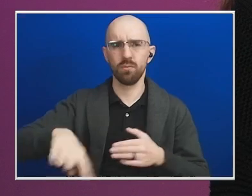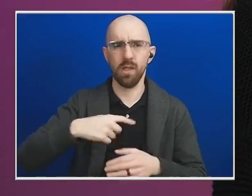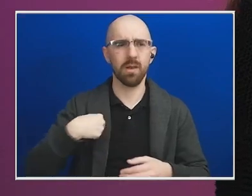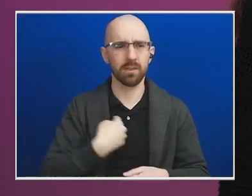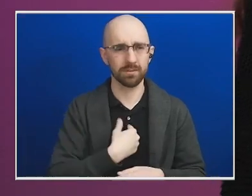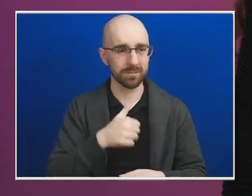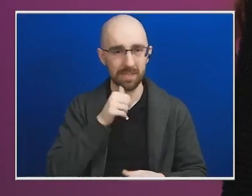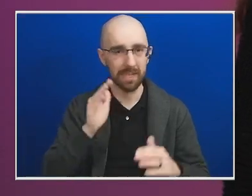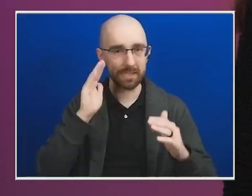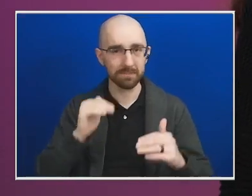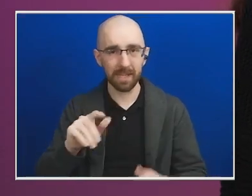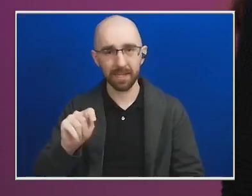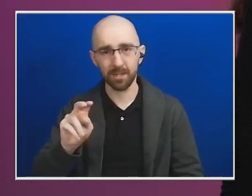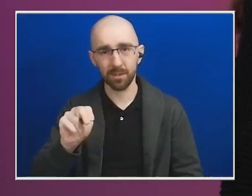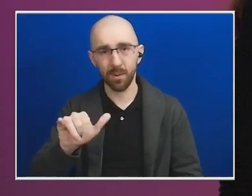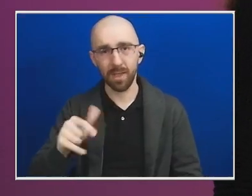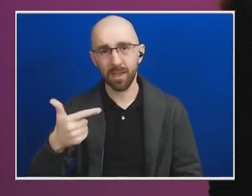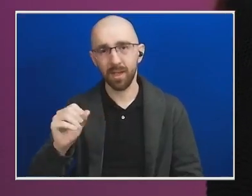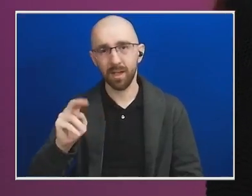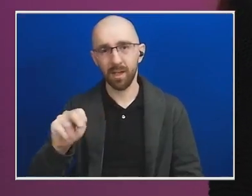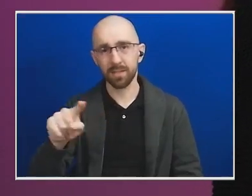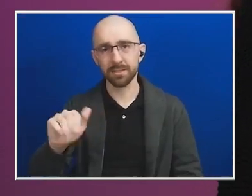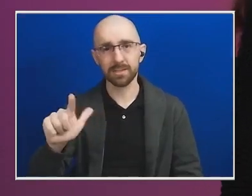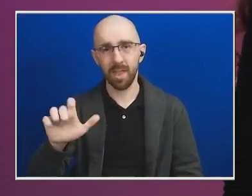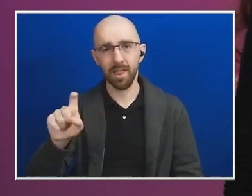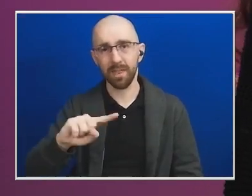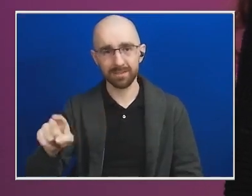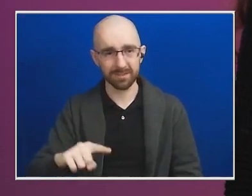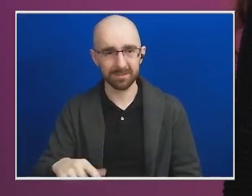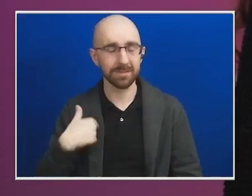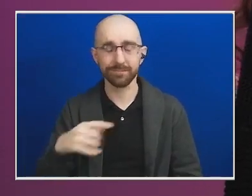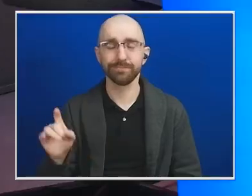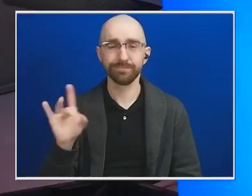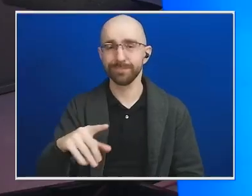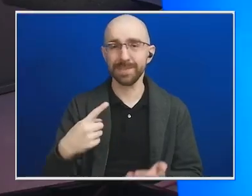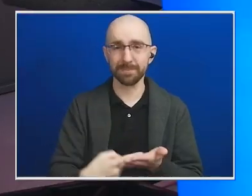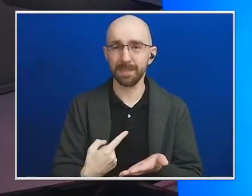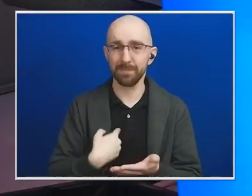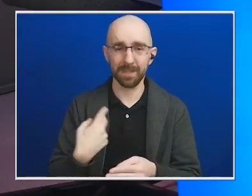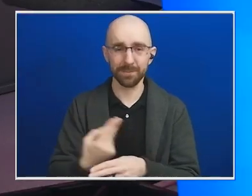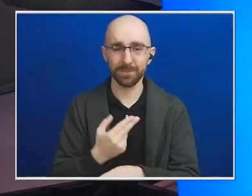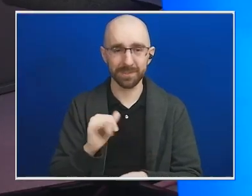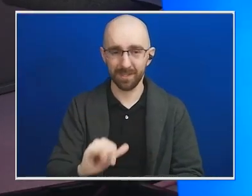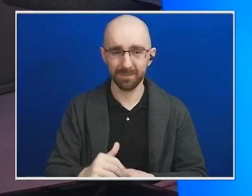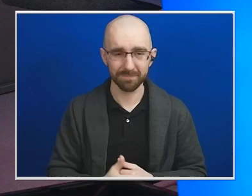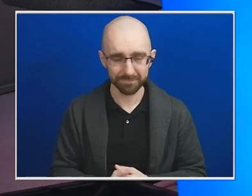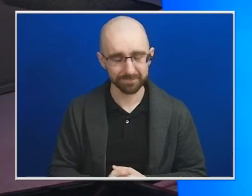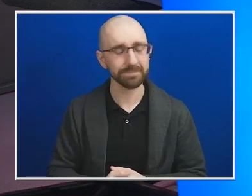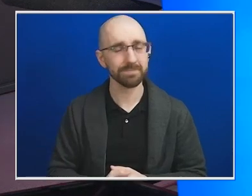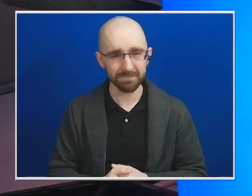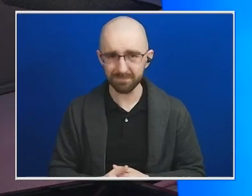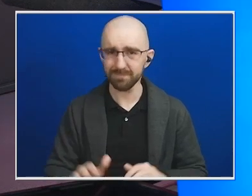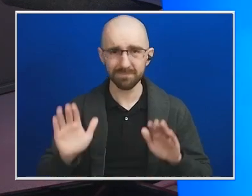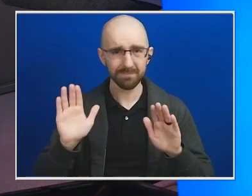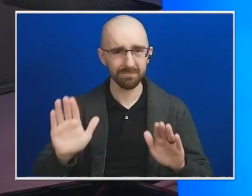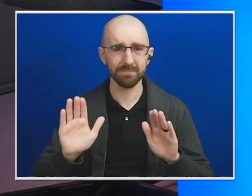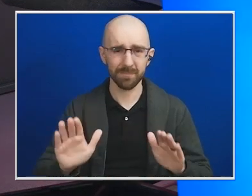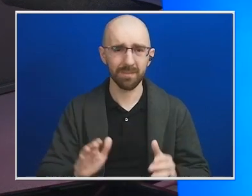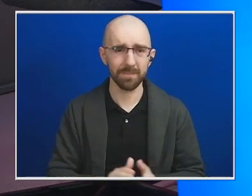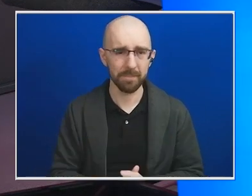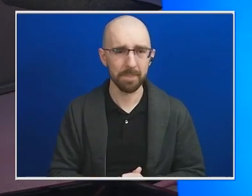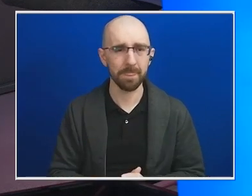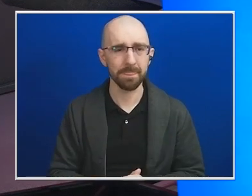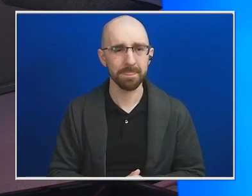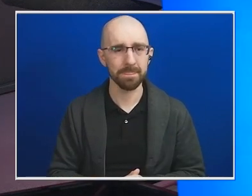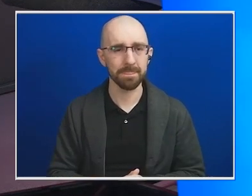I know. No. That's kind of fun to throw that out there once in a while. So wow, that's incredible. We have